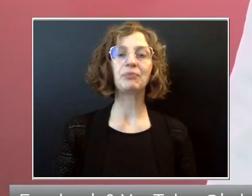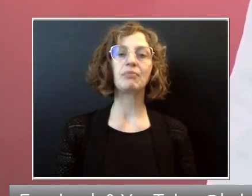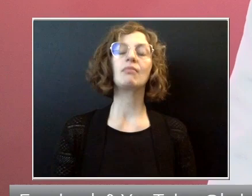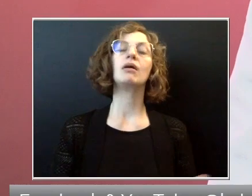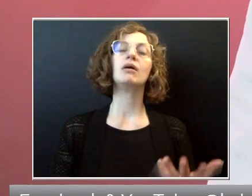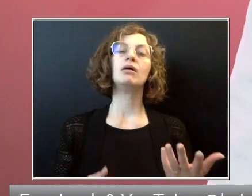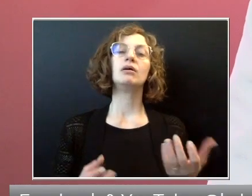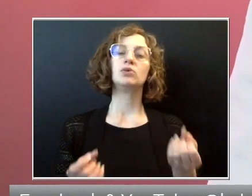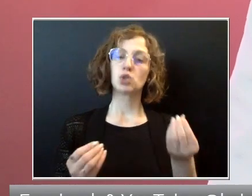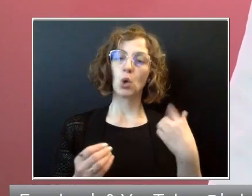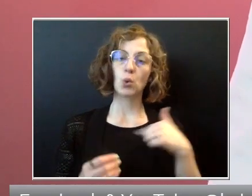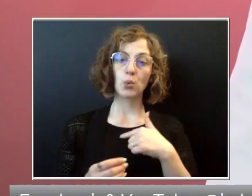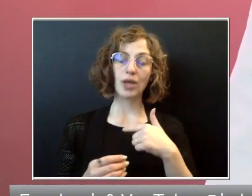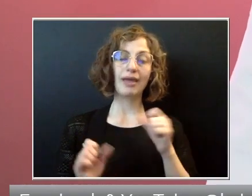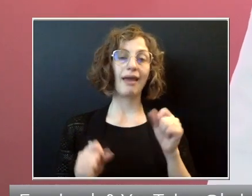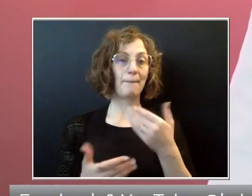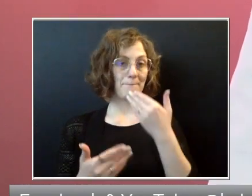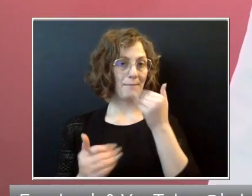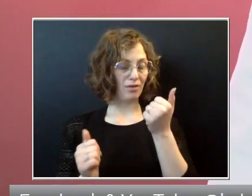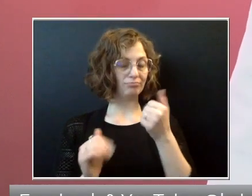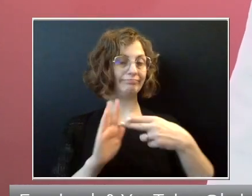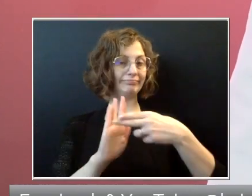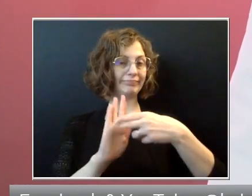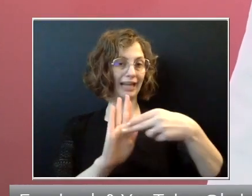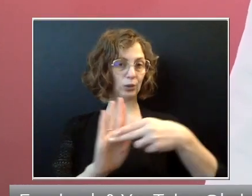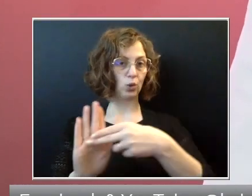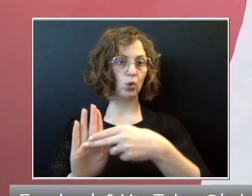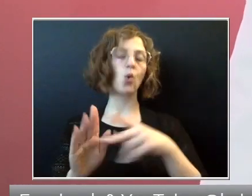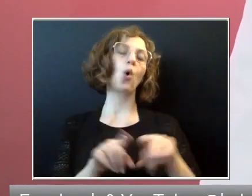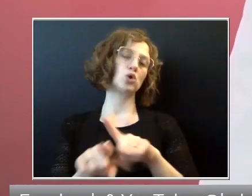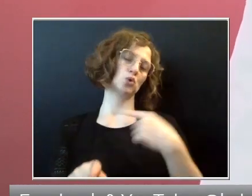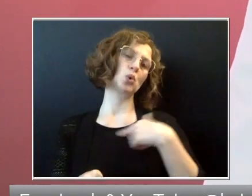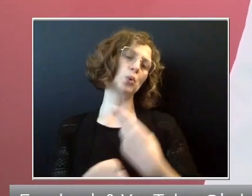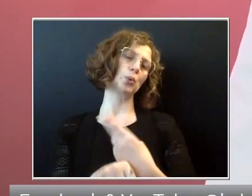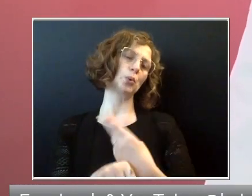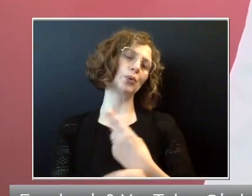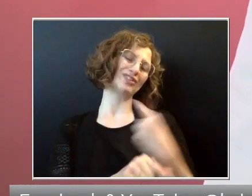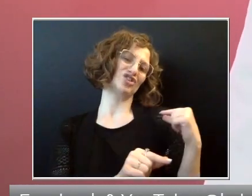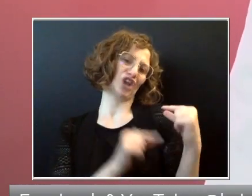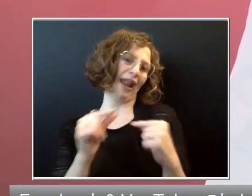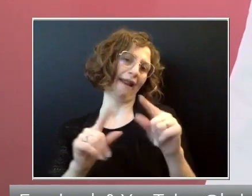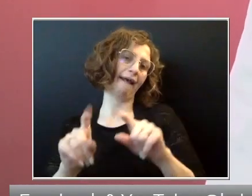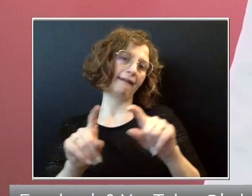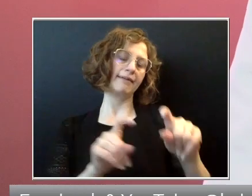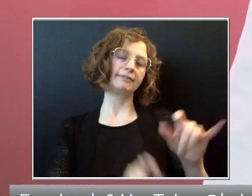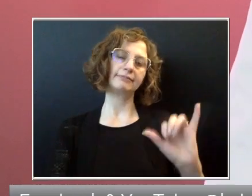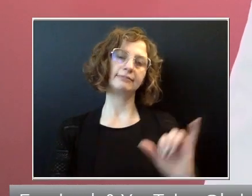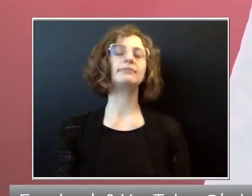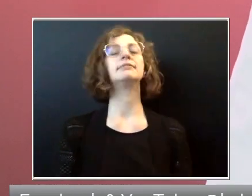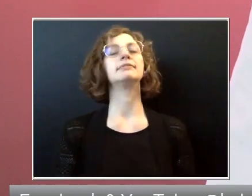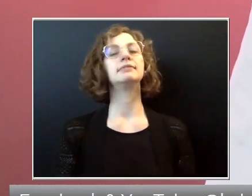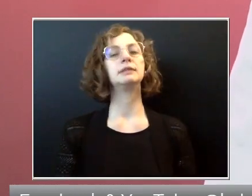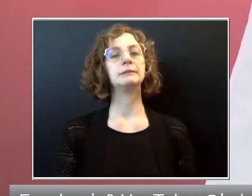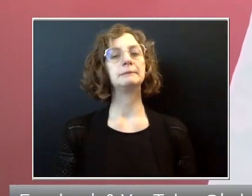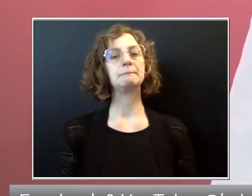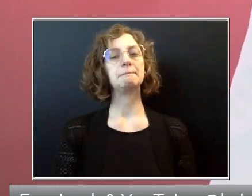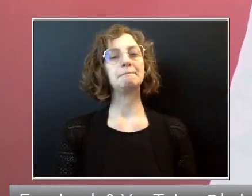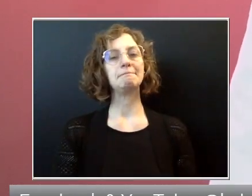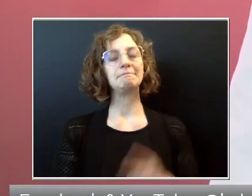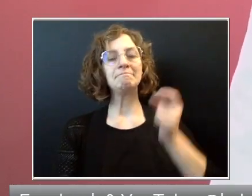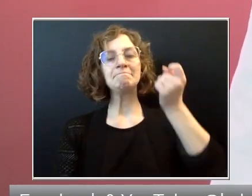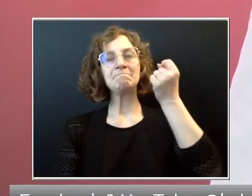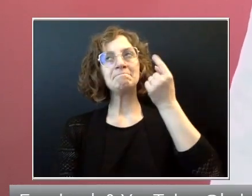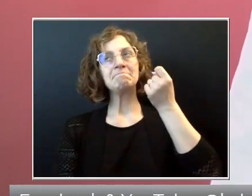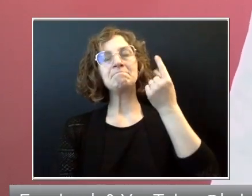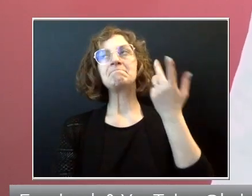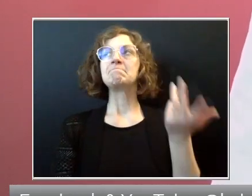We also use genetic testing. Now, there are 30 to 40% of